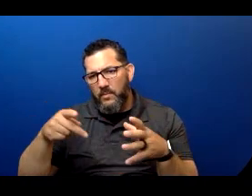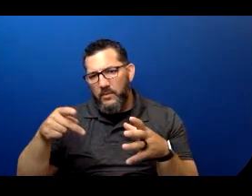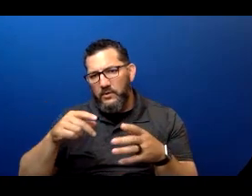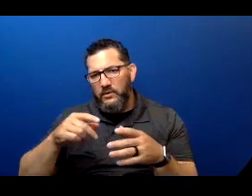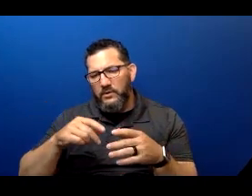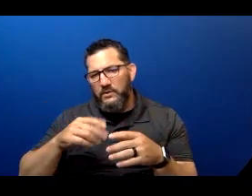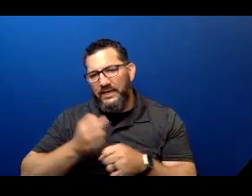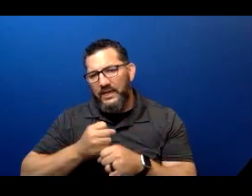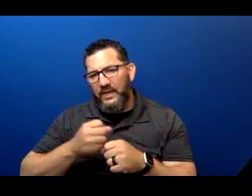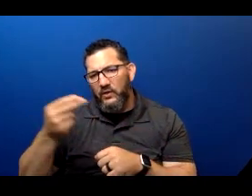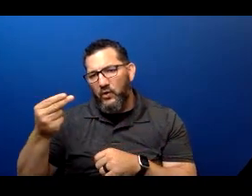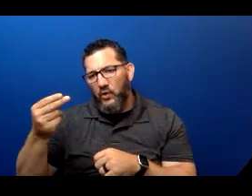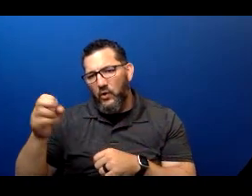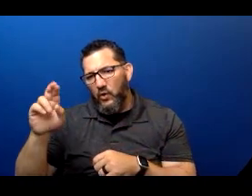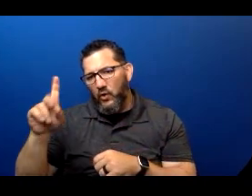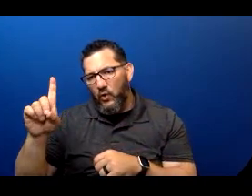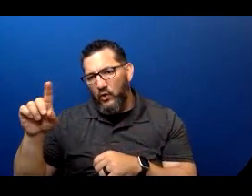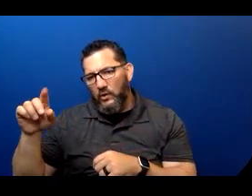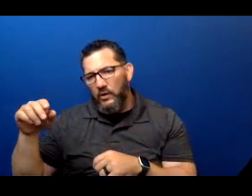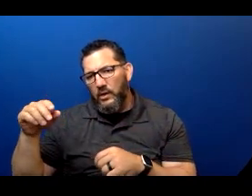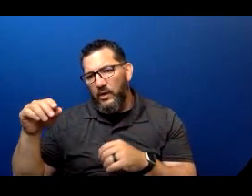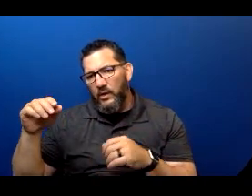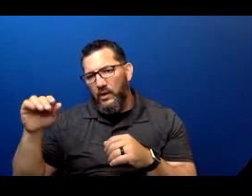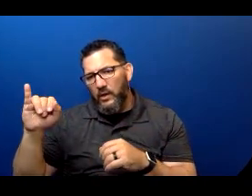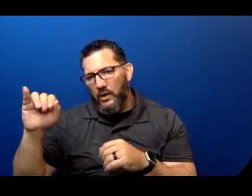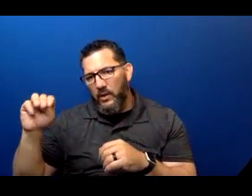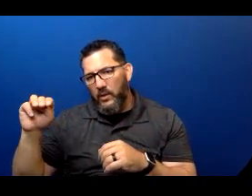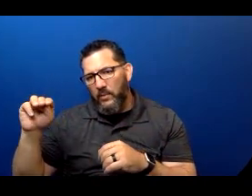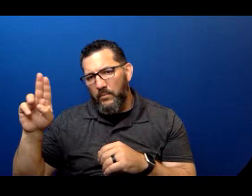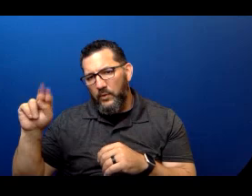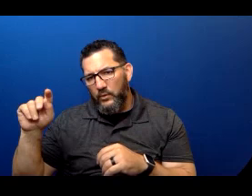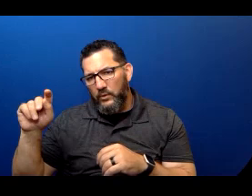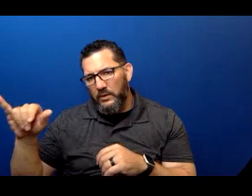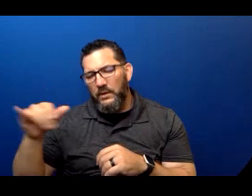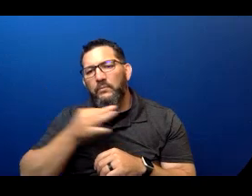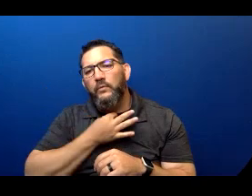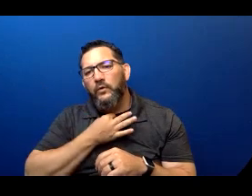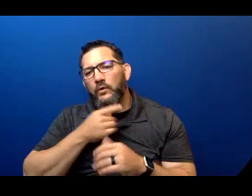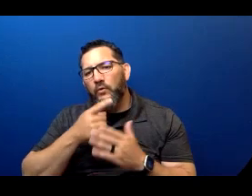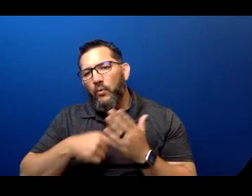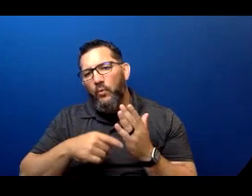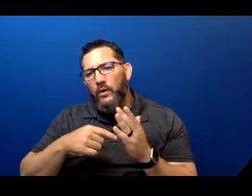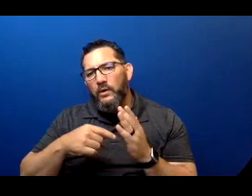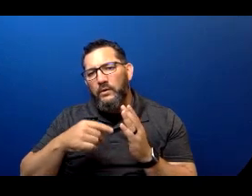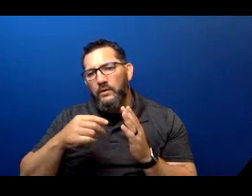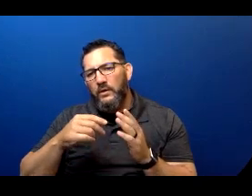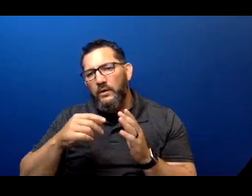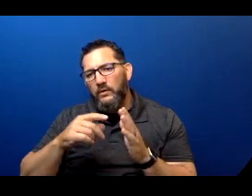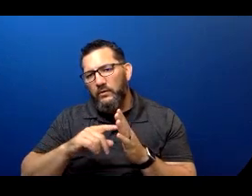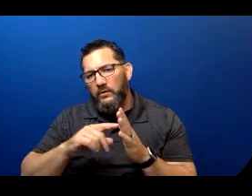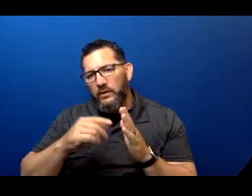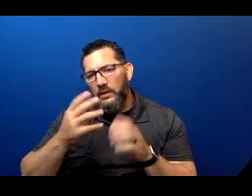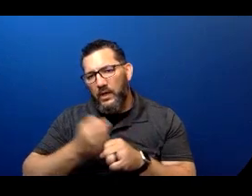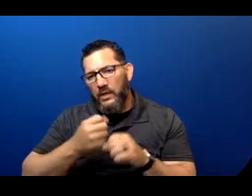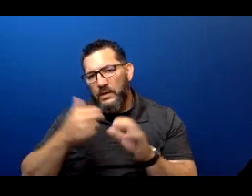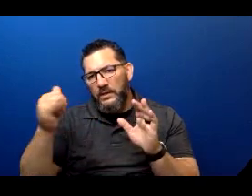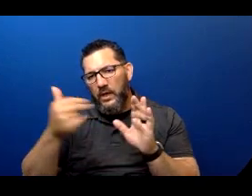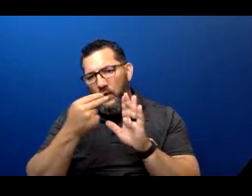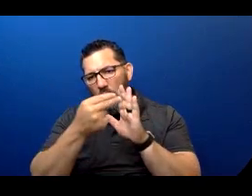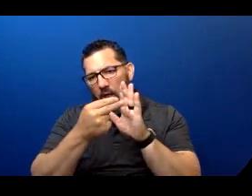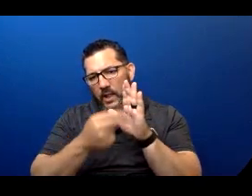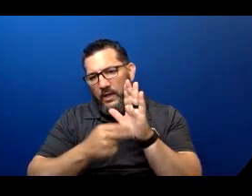herd immunity? And Mm-hmm. therefore, I'm just curious to know what triggered the yellow highlights in some of those counties compared to other